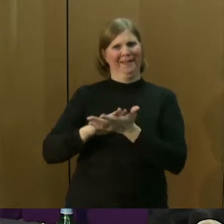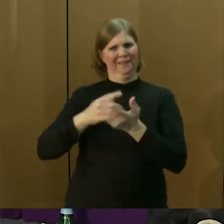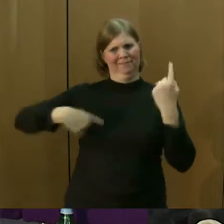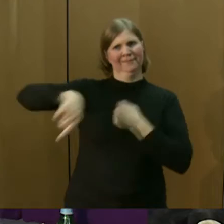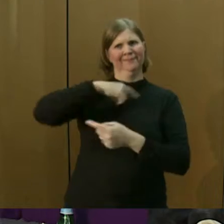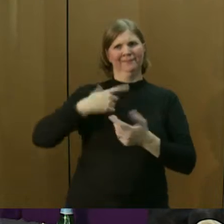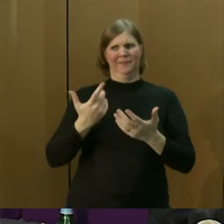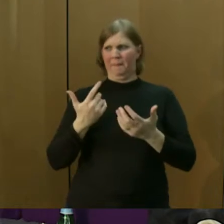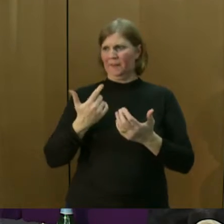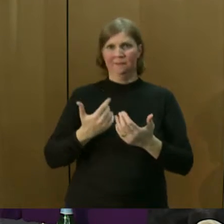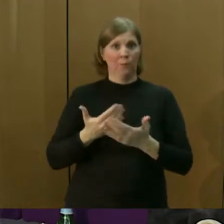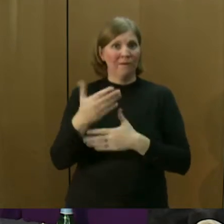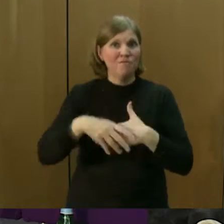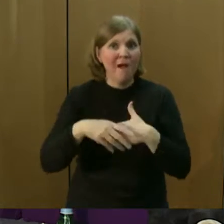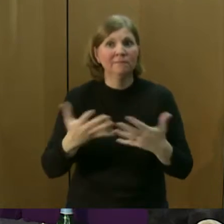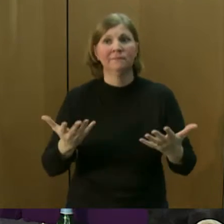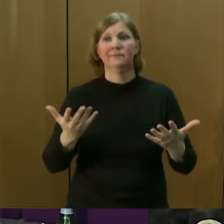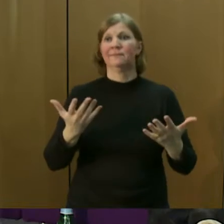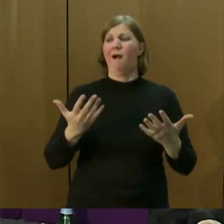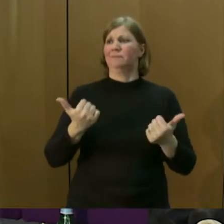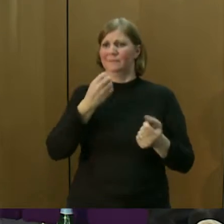nice to people, and they'll be nice to you back.